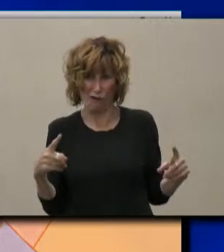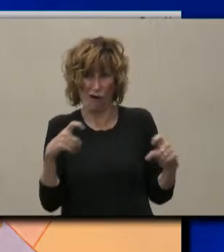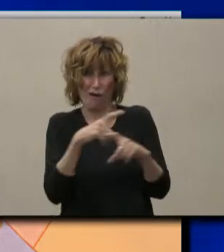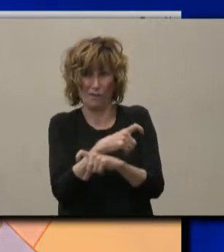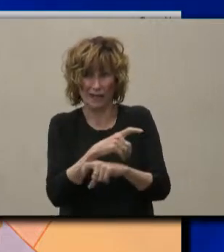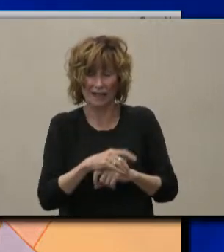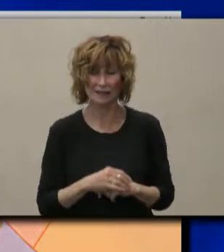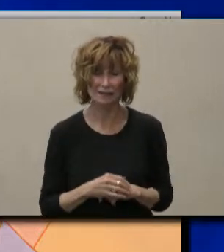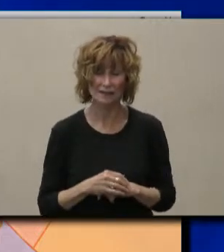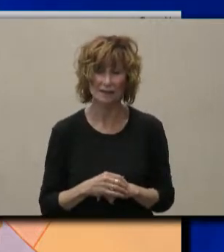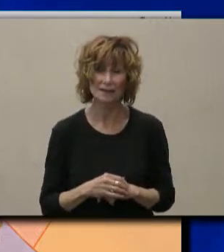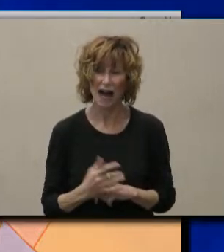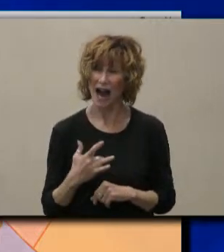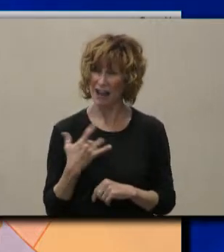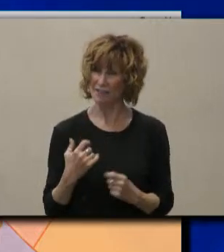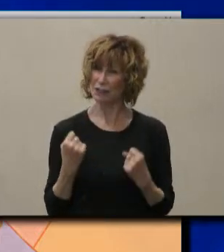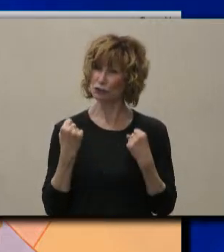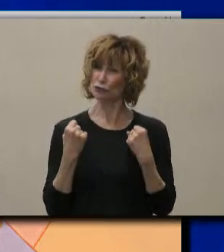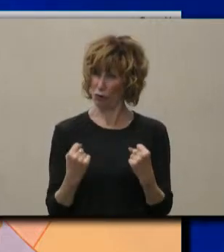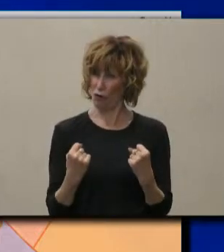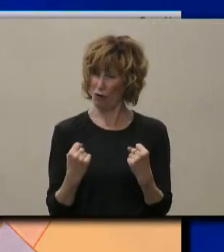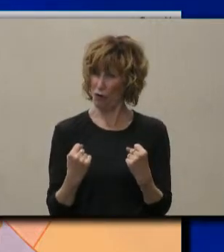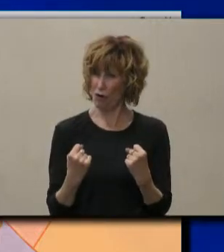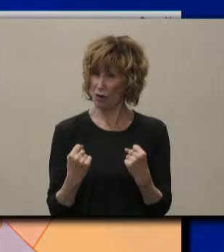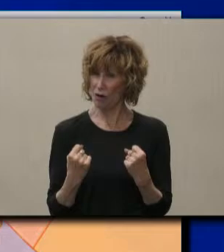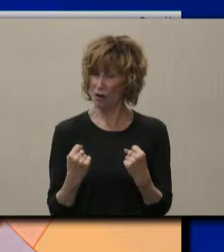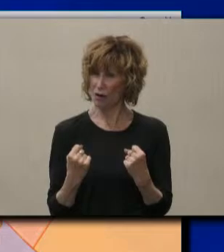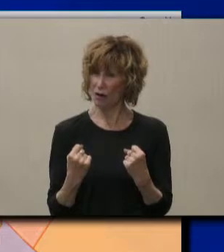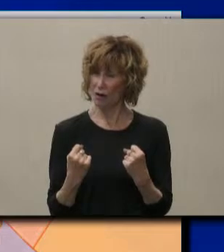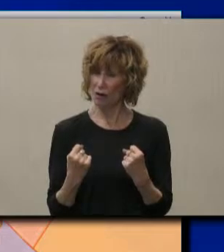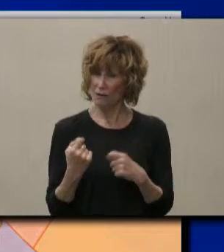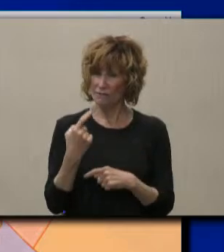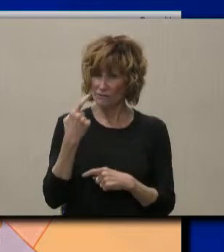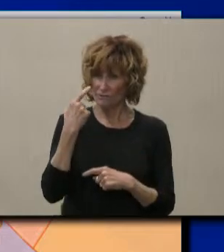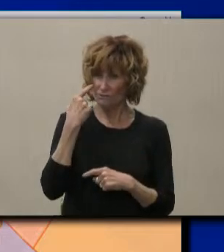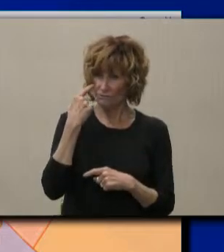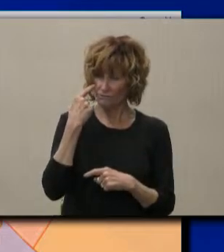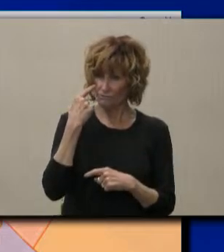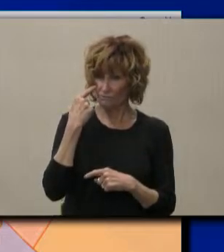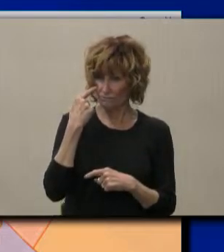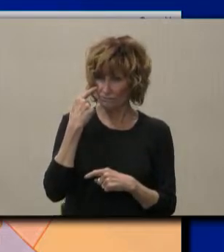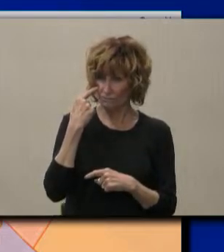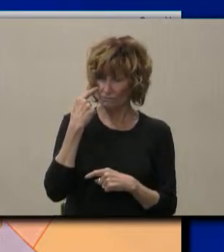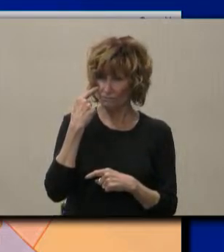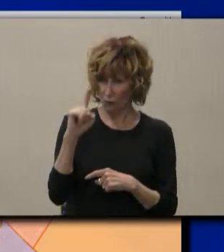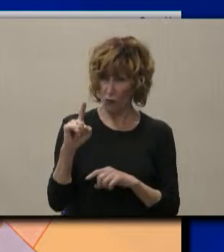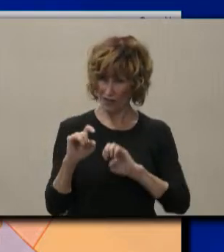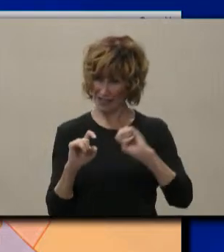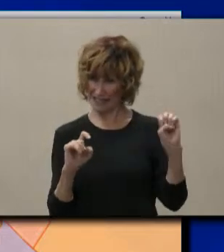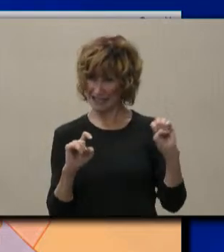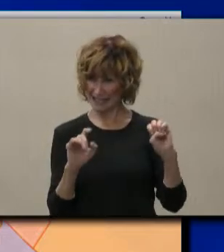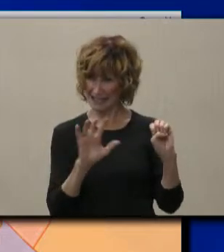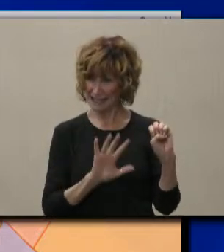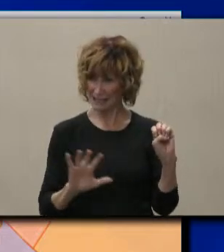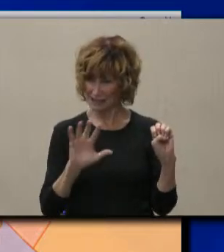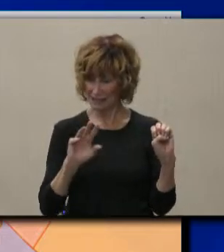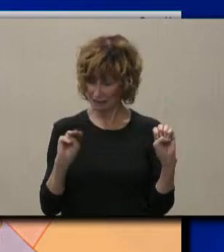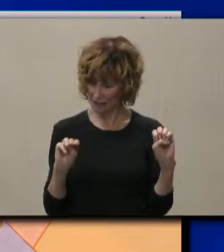I do have a strong passion for that eastern part of